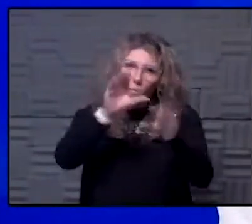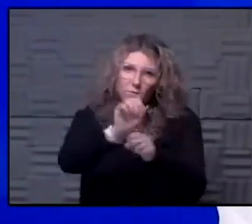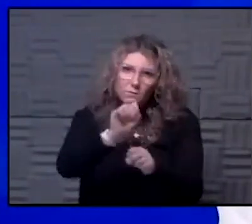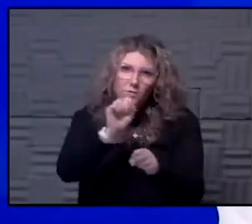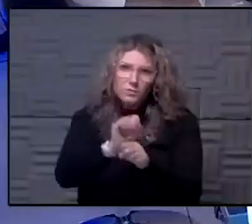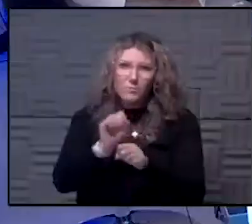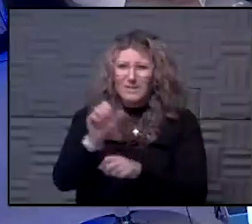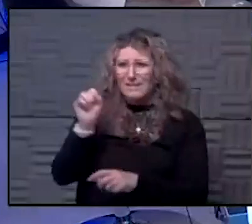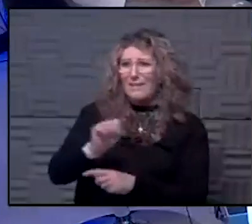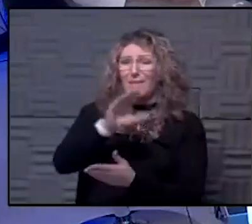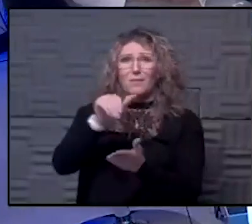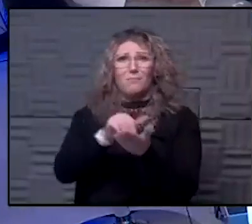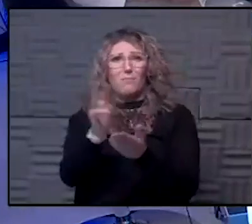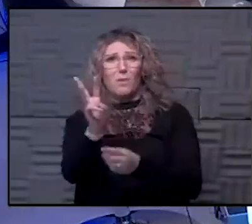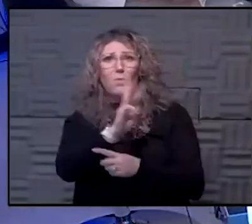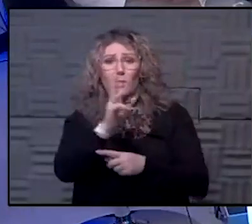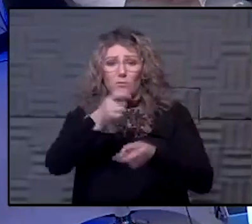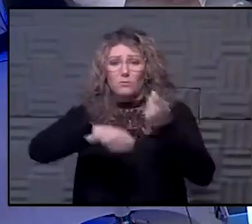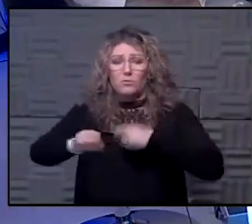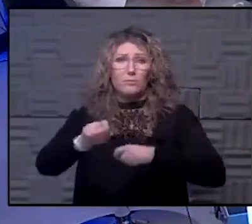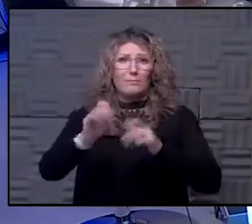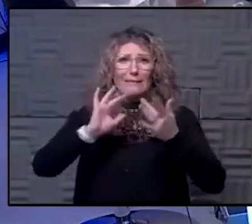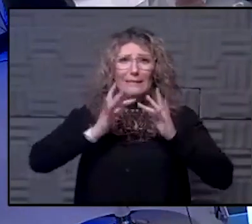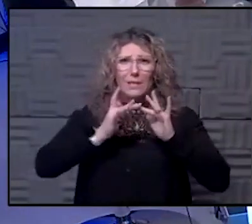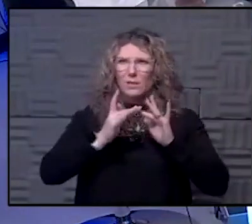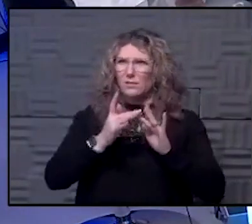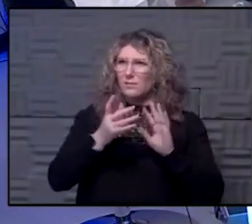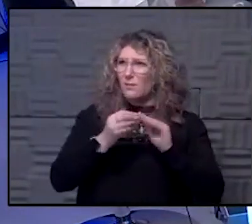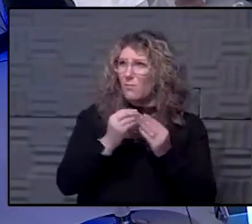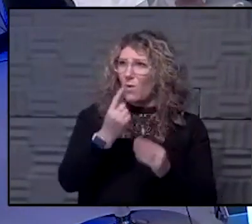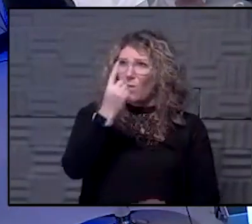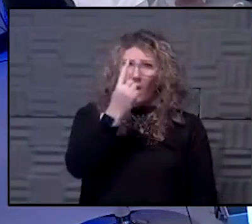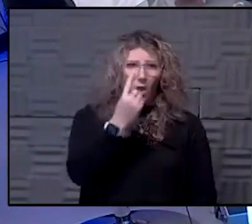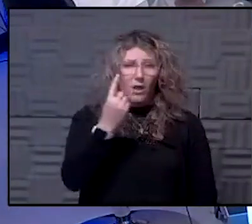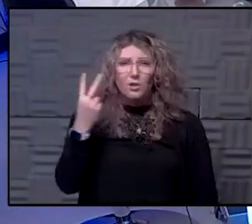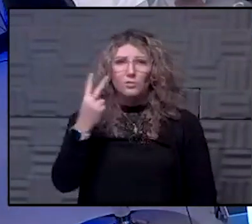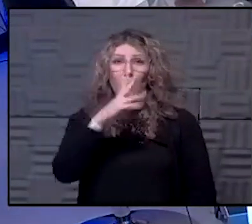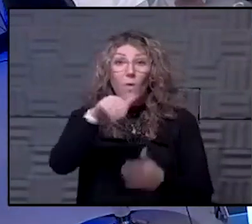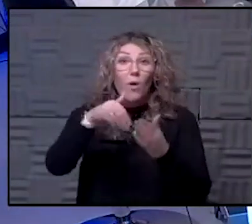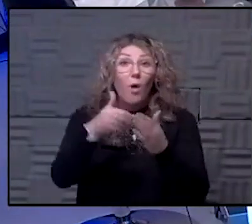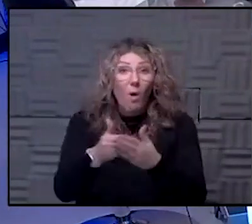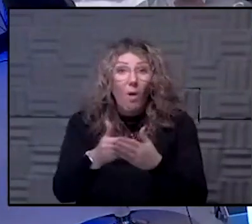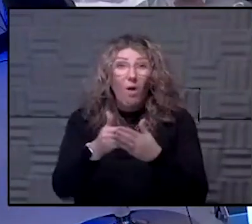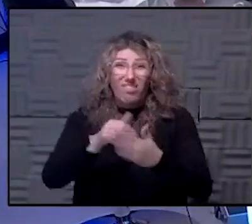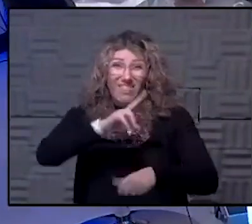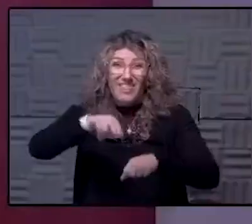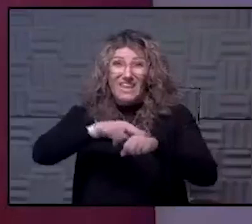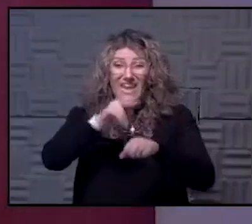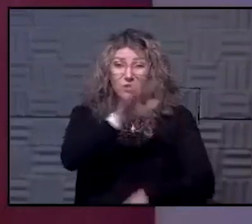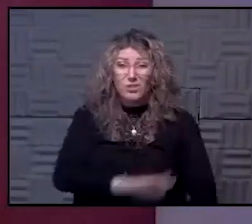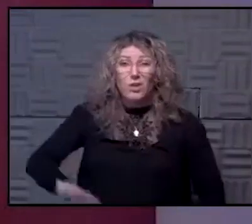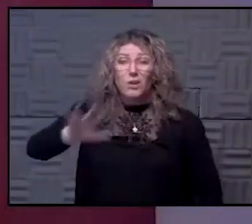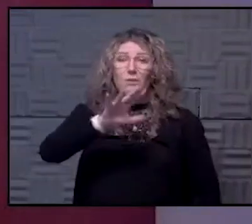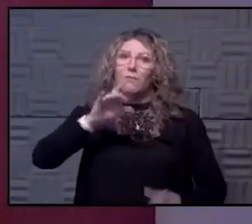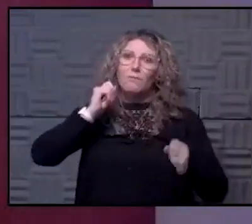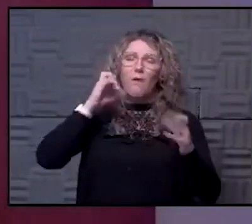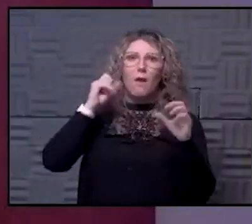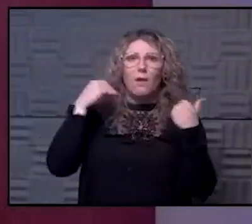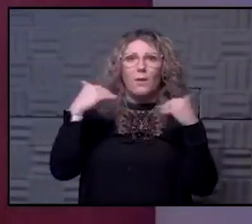Midwest Transplant Network is probably number 1 or number 2 in all metrics in the nation. I mean, they're a fantastic